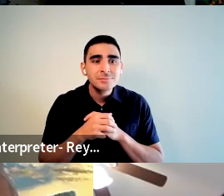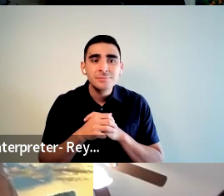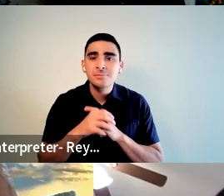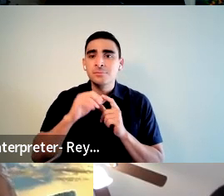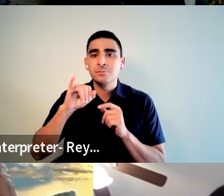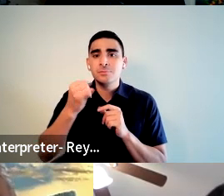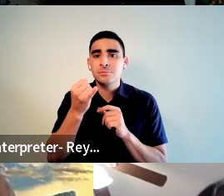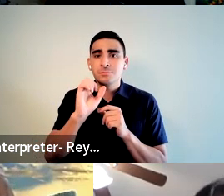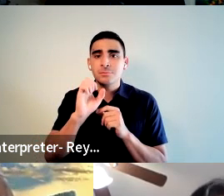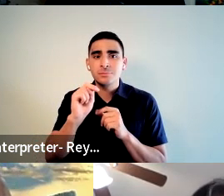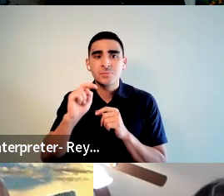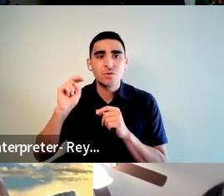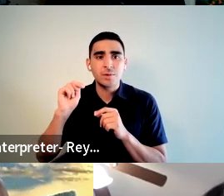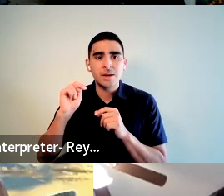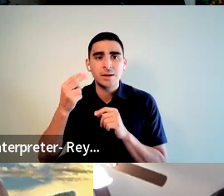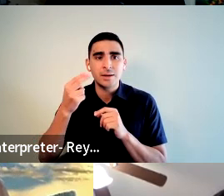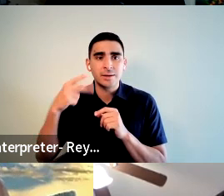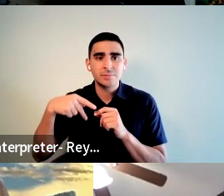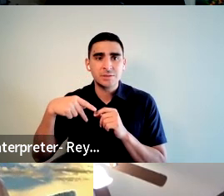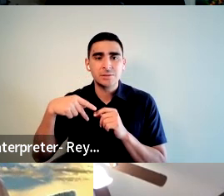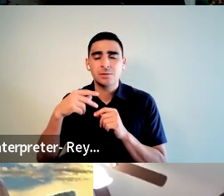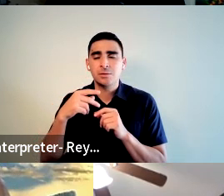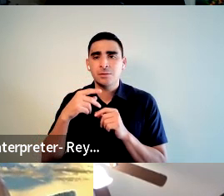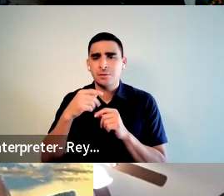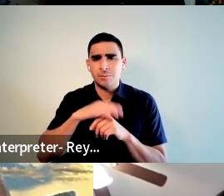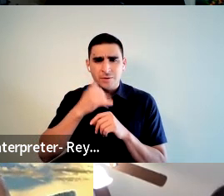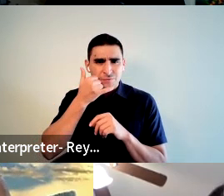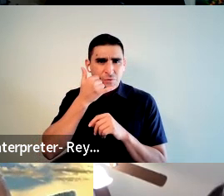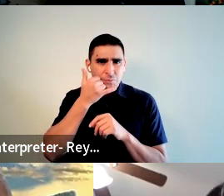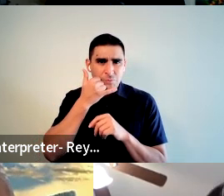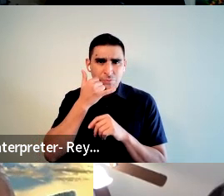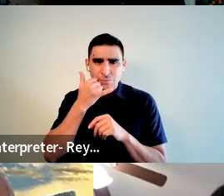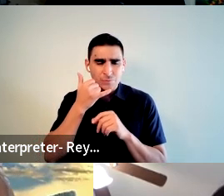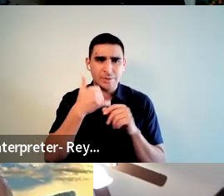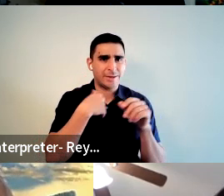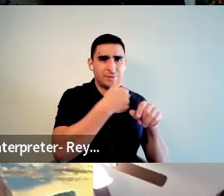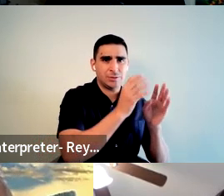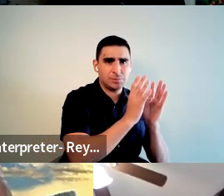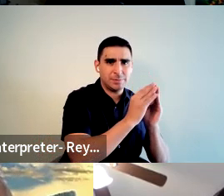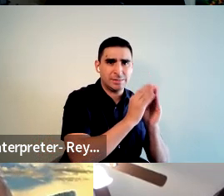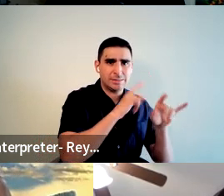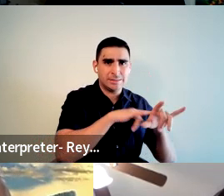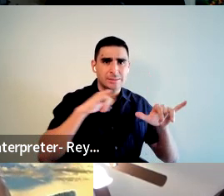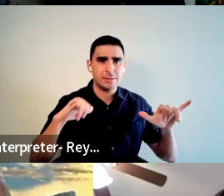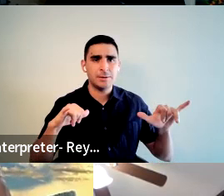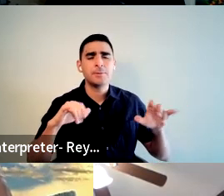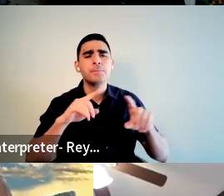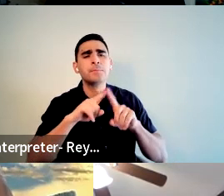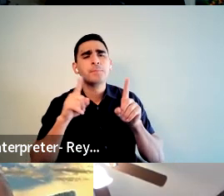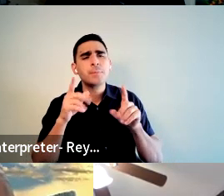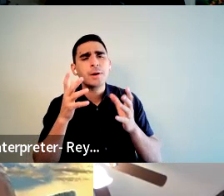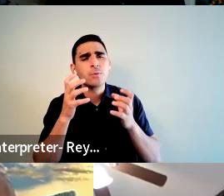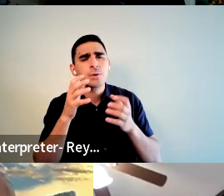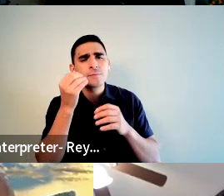Jen from NHP. Sorry, I'm on the phone today. I'm at a meeting, but just wanted to point out the mountain